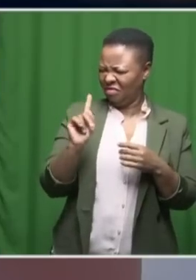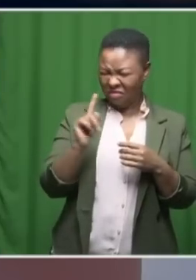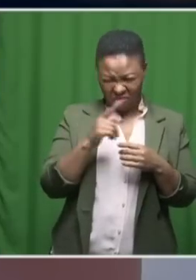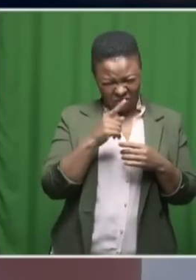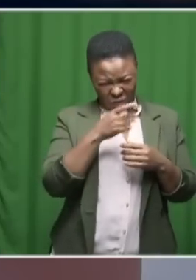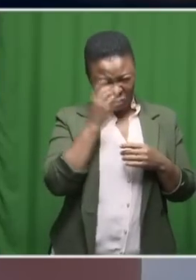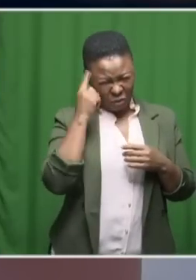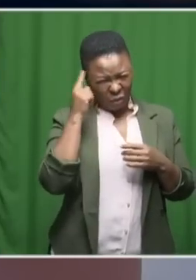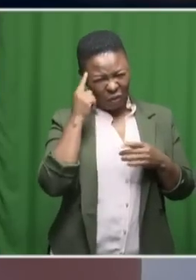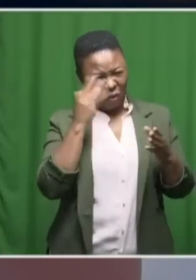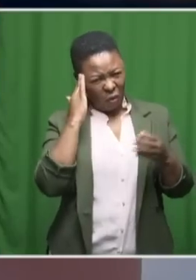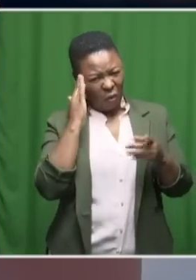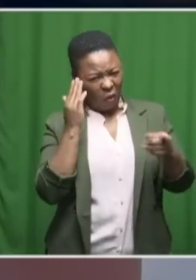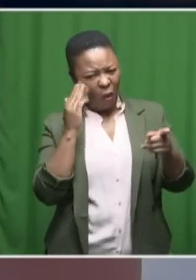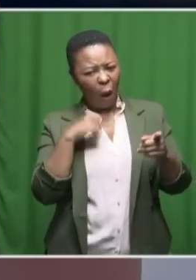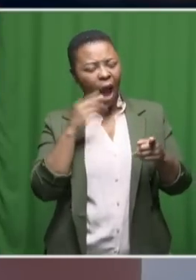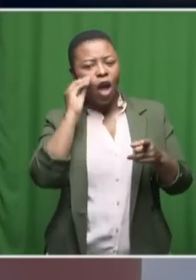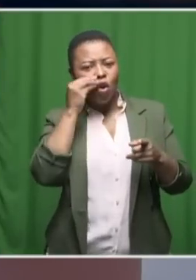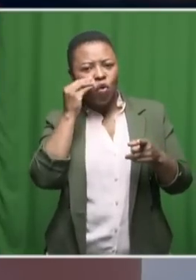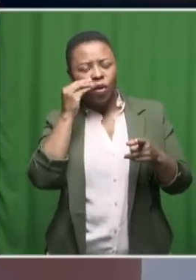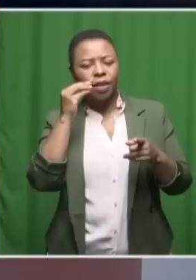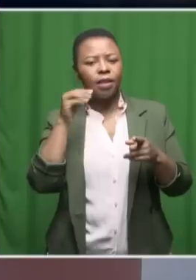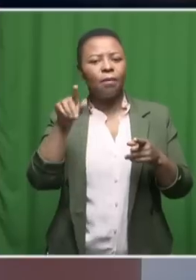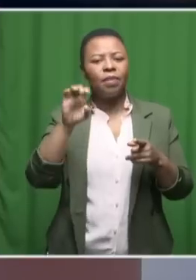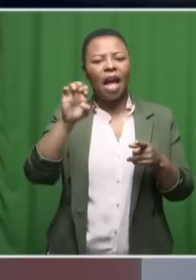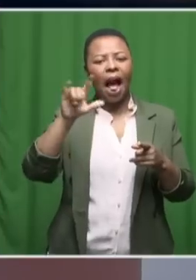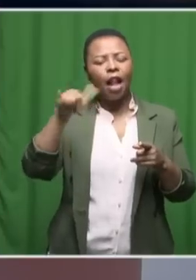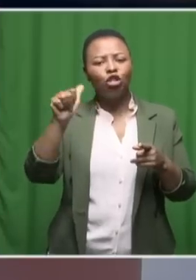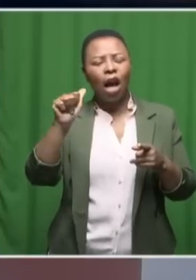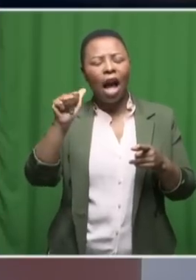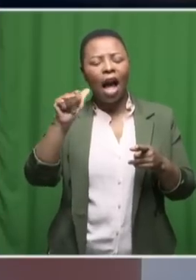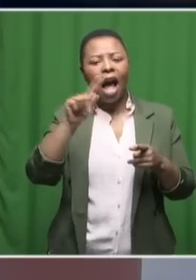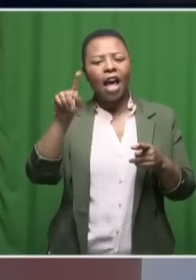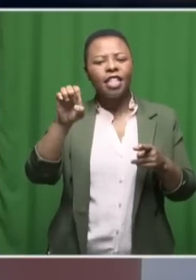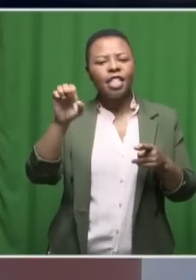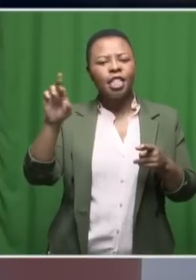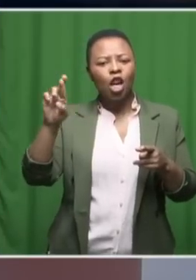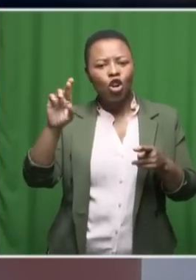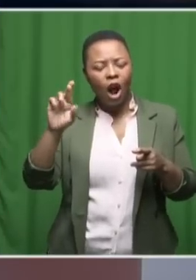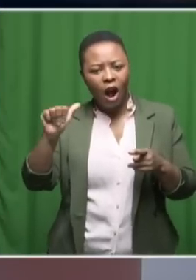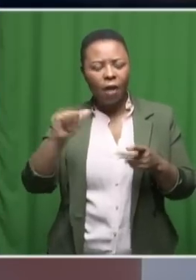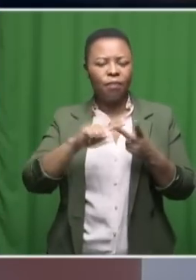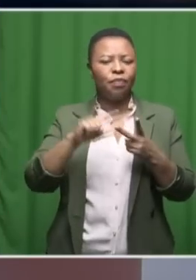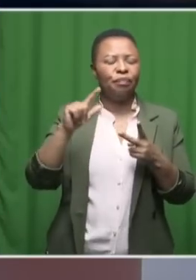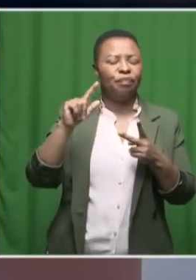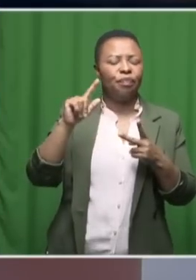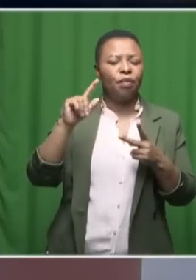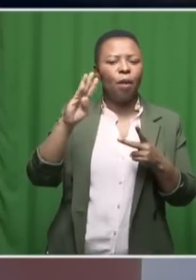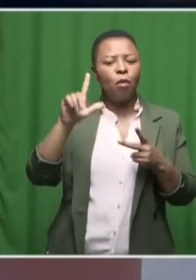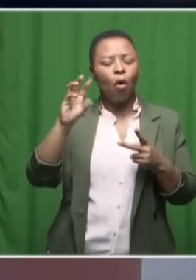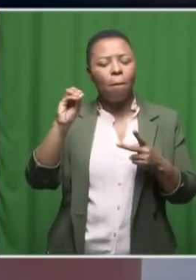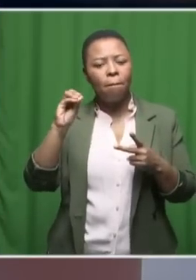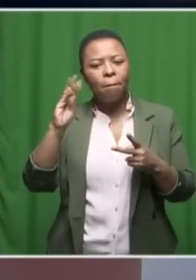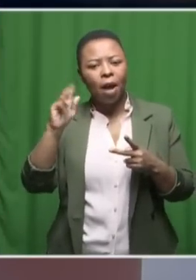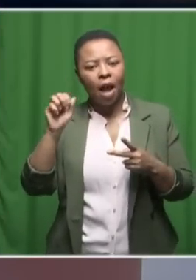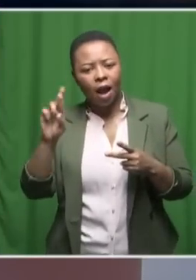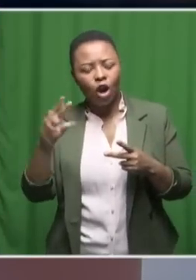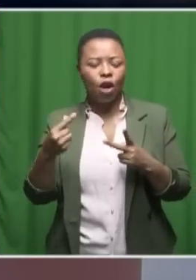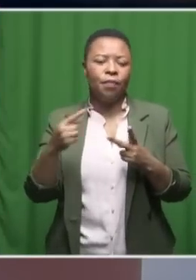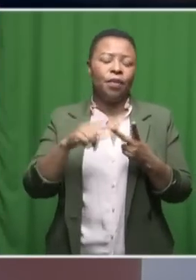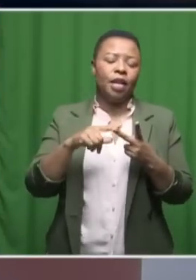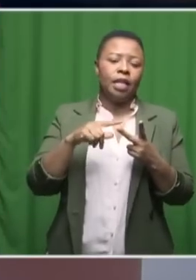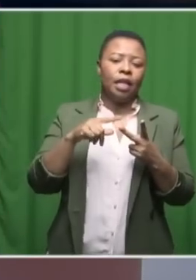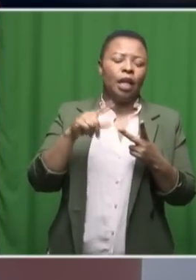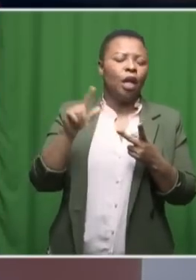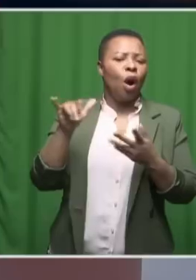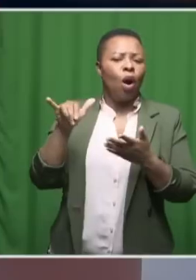idea? Because there are news organizations like Al Jazeera and the ones that I'm looking at here, Bloomberg and the Washington Post and